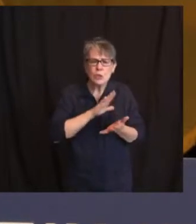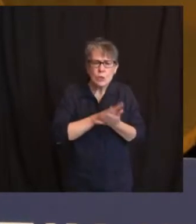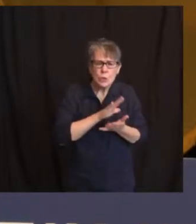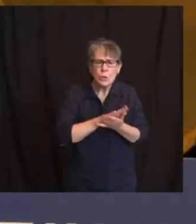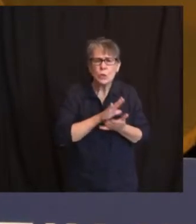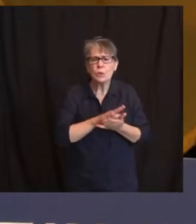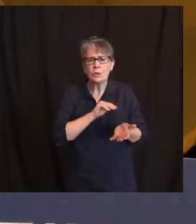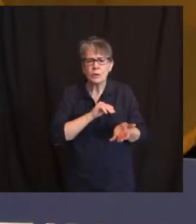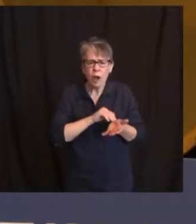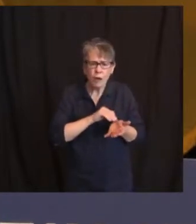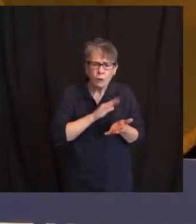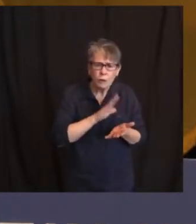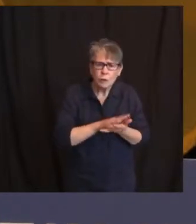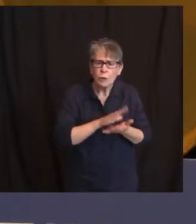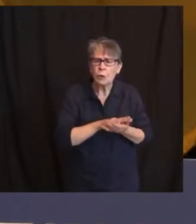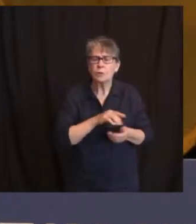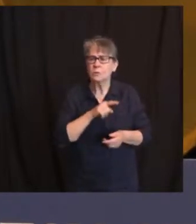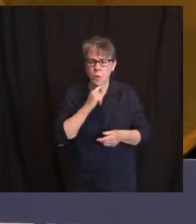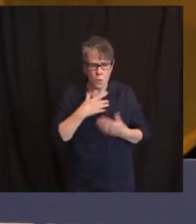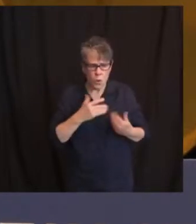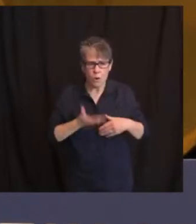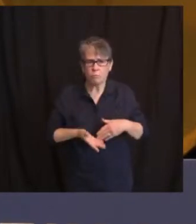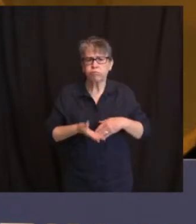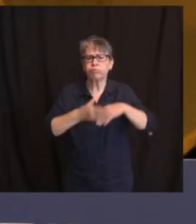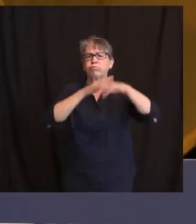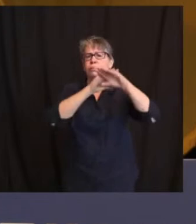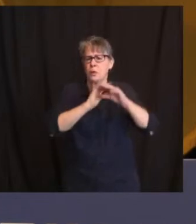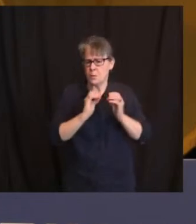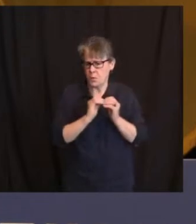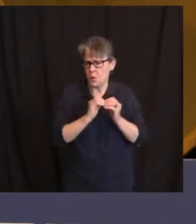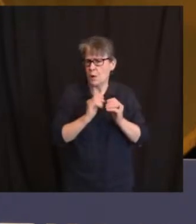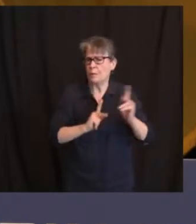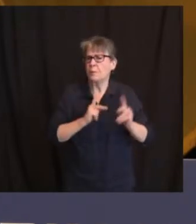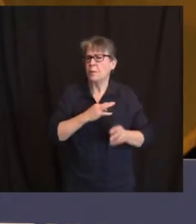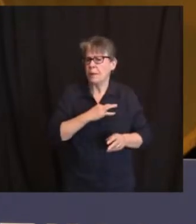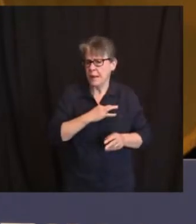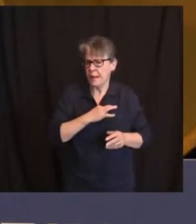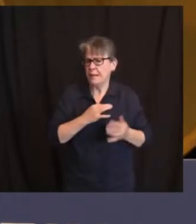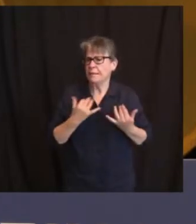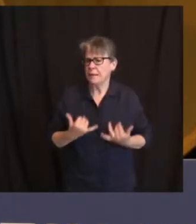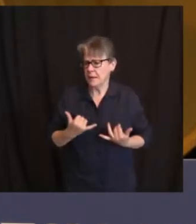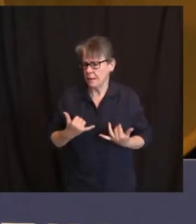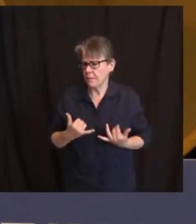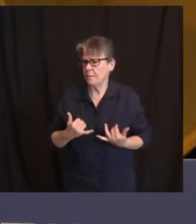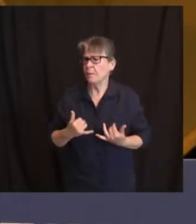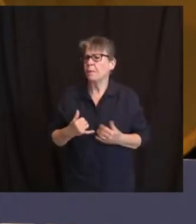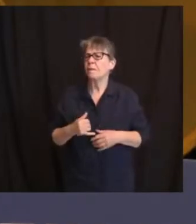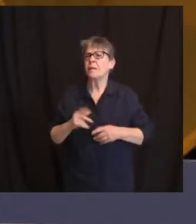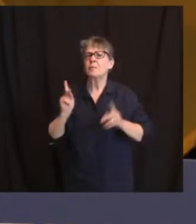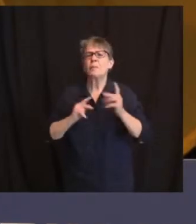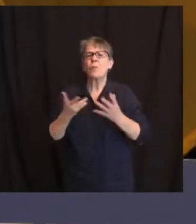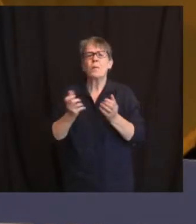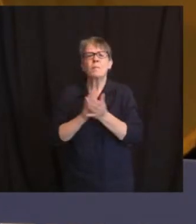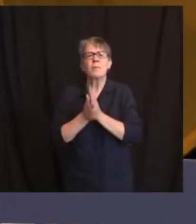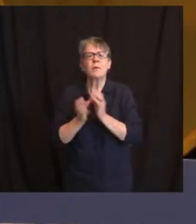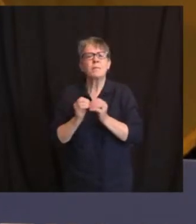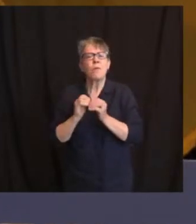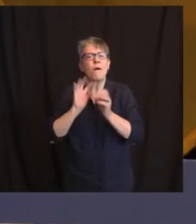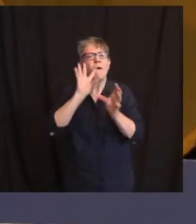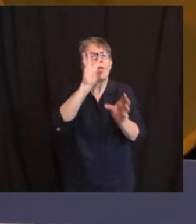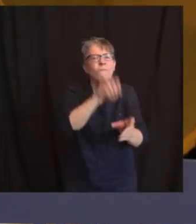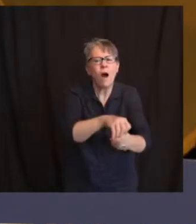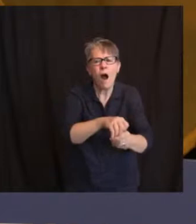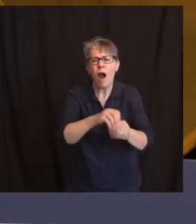want to be part of this, and you want to be a hero. The student nurses that are coming out to help volunteer to go into long-term care